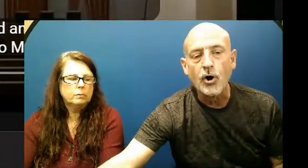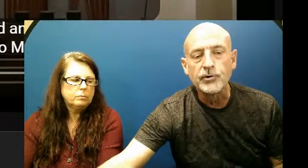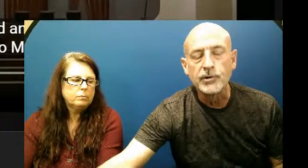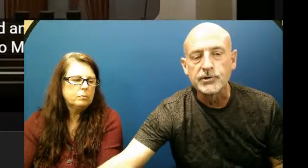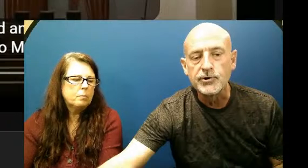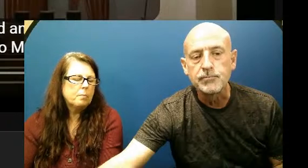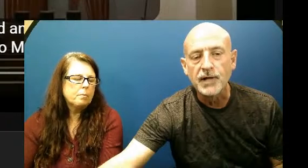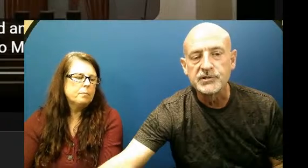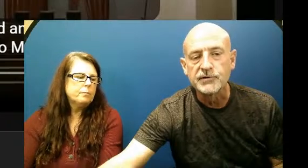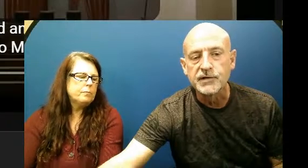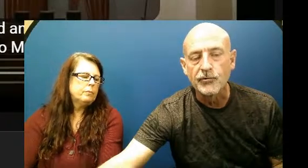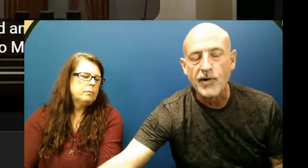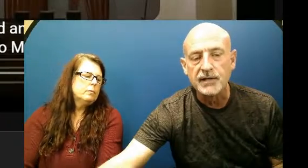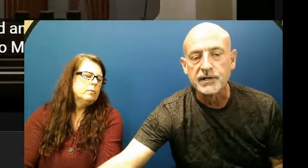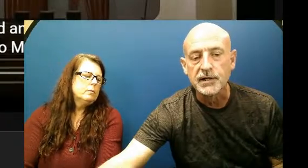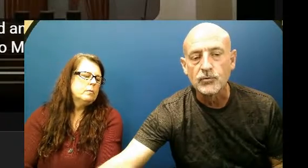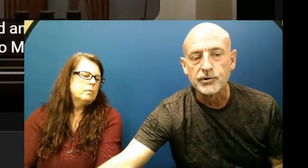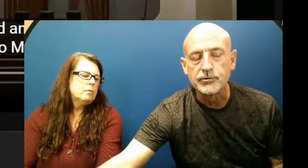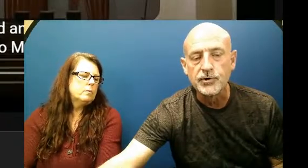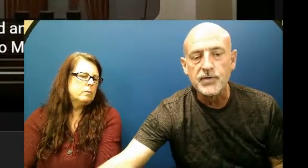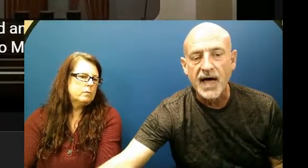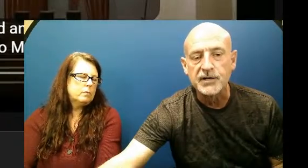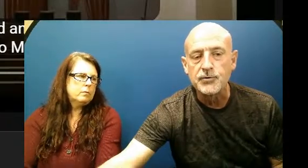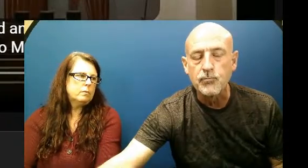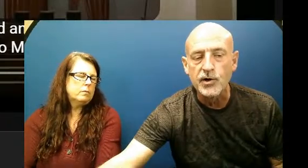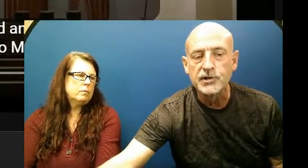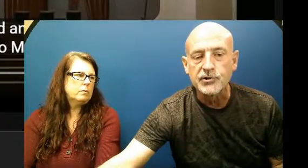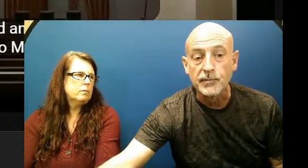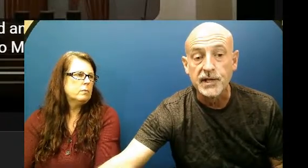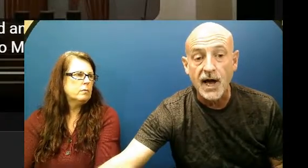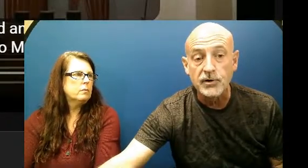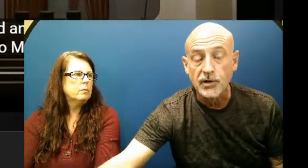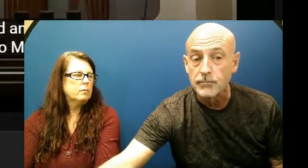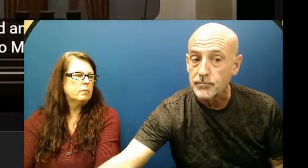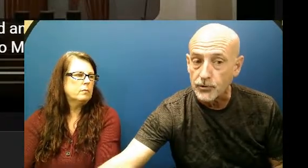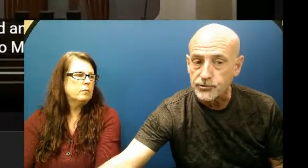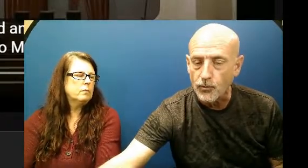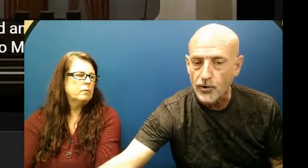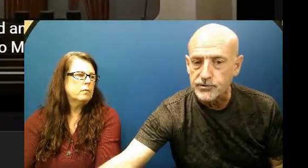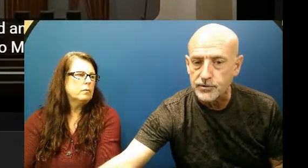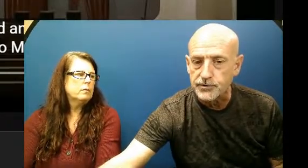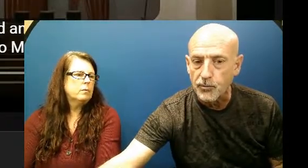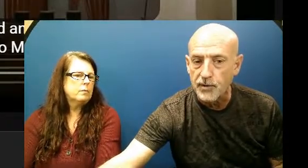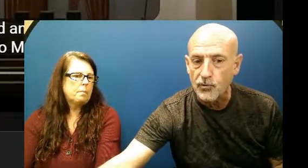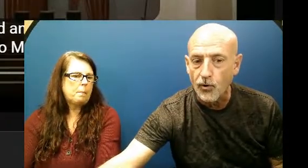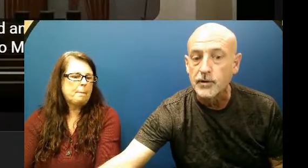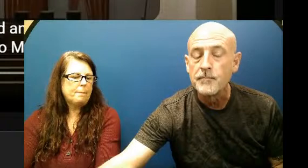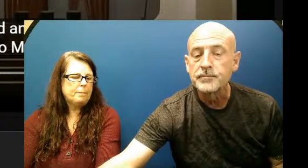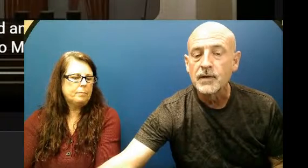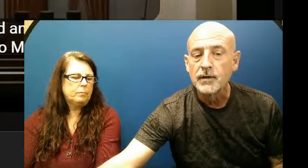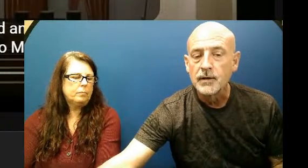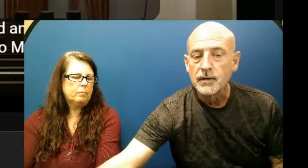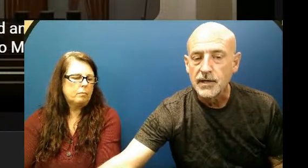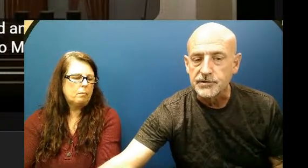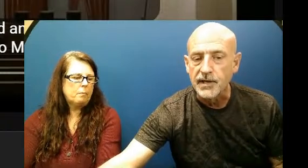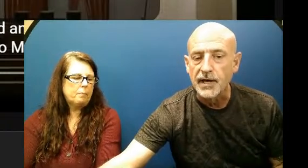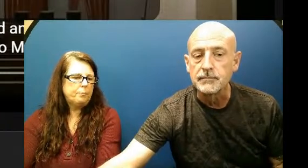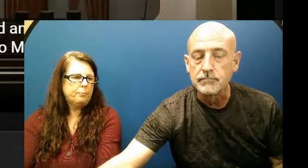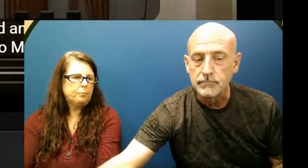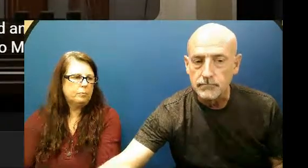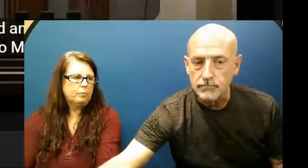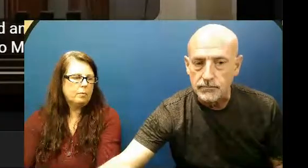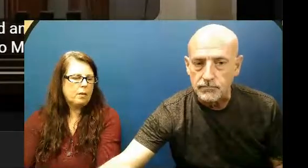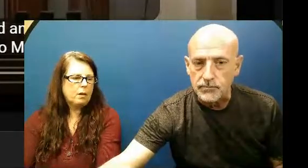that's arguing two planes of generality. And when you do that, you predetermine the outcome. Those are the words of the Supreme Court, is